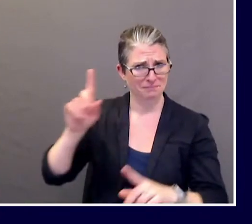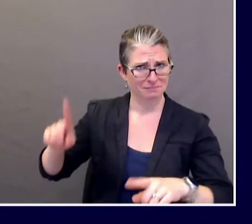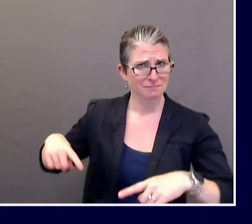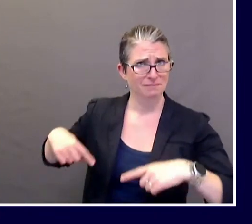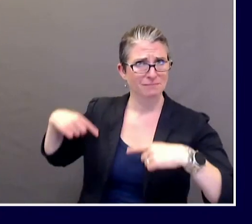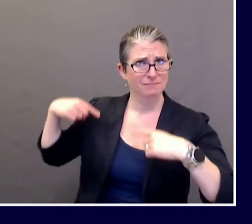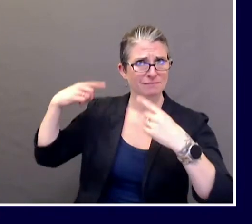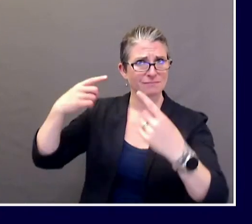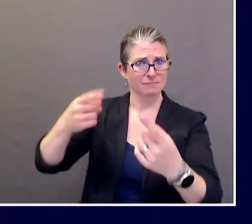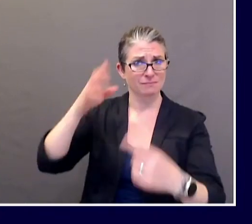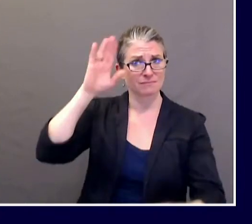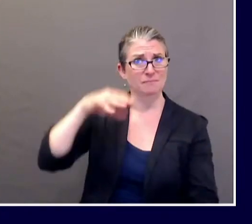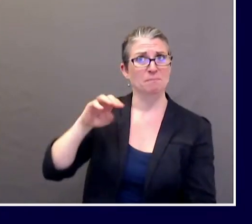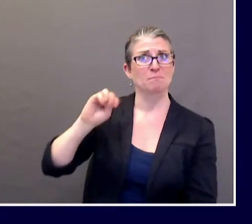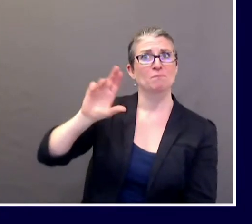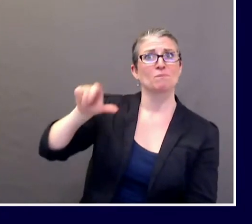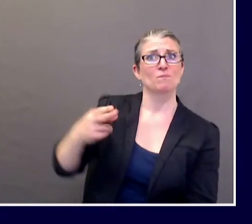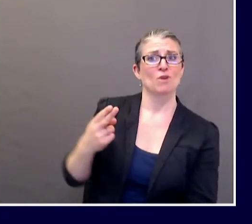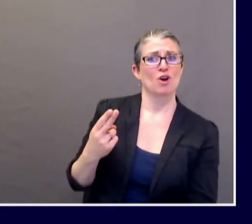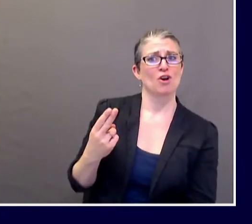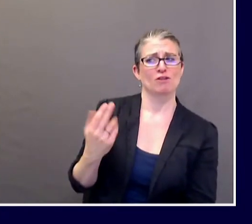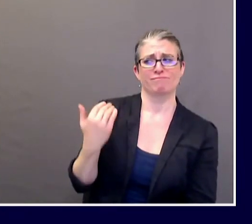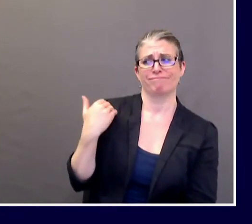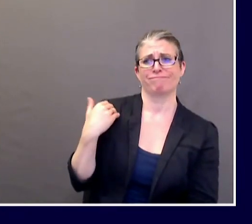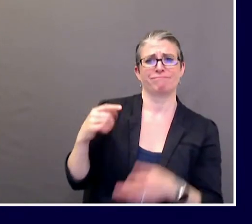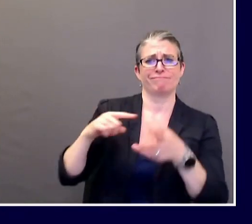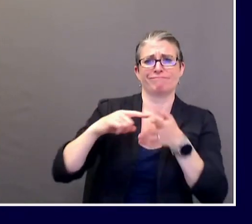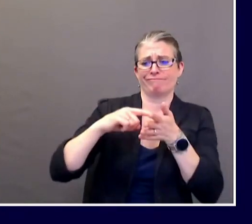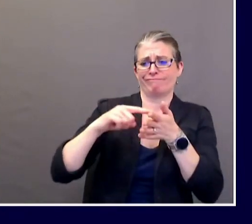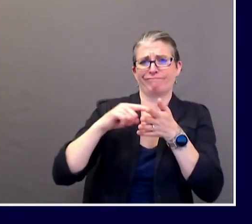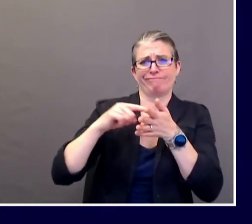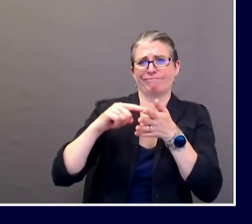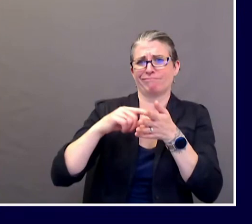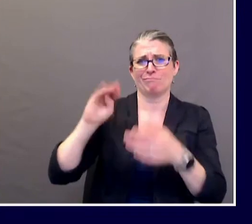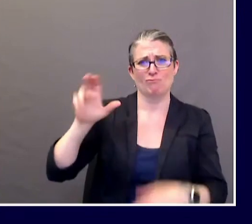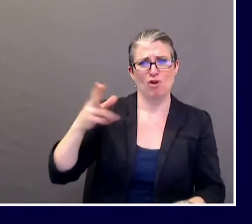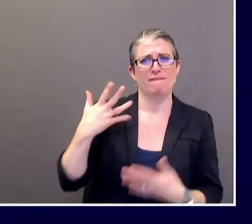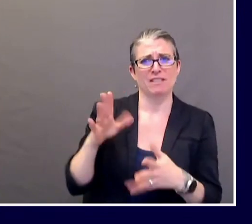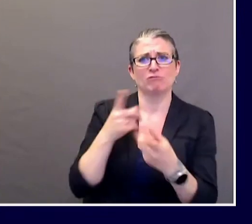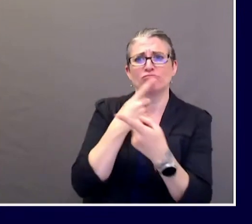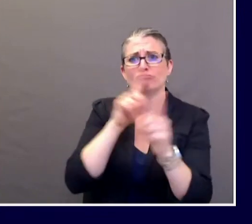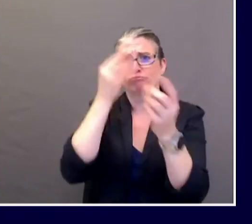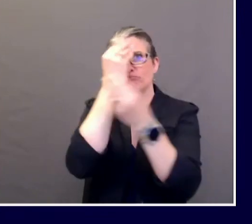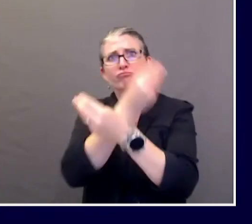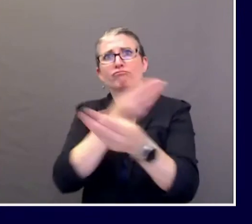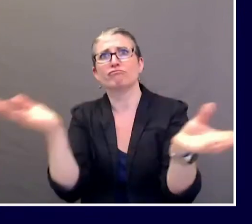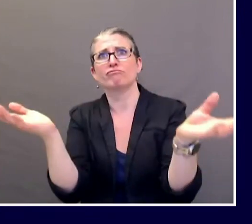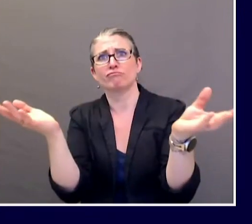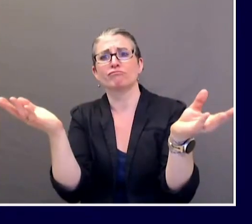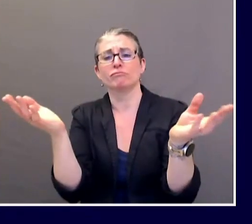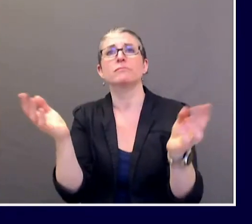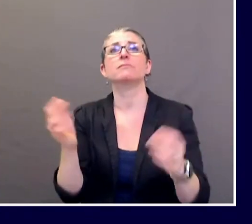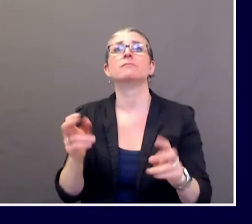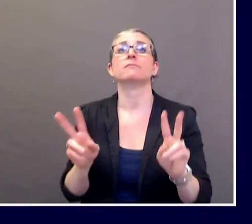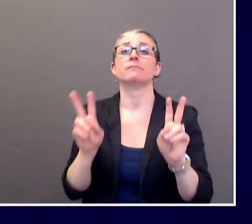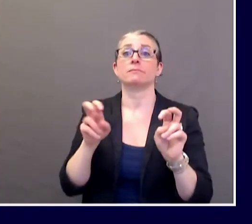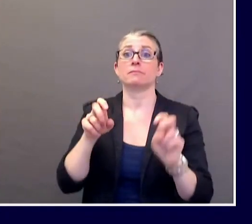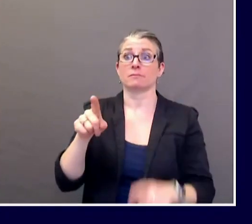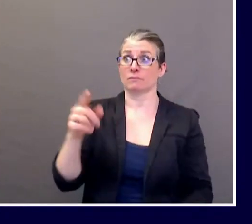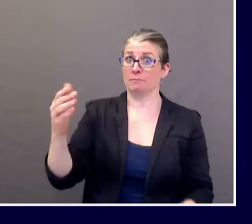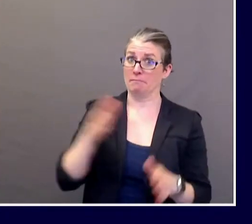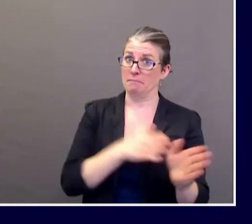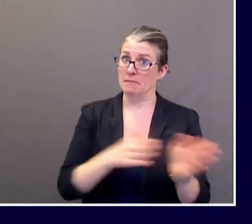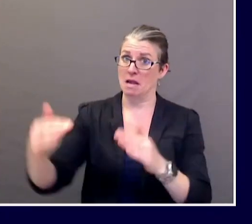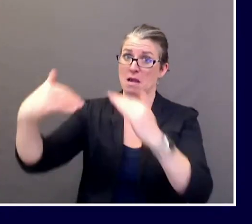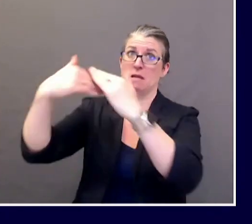fact that our old policy was assume that people need to test or quarantine and exempt people